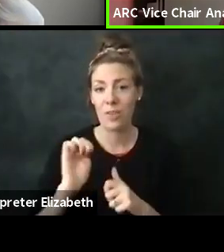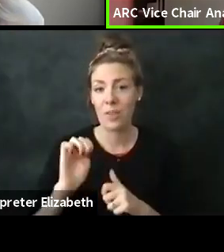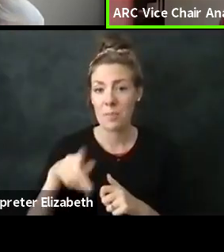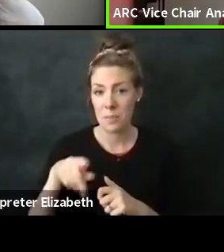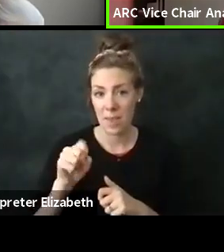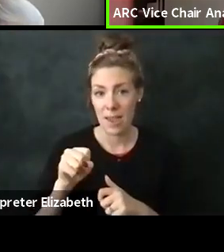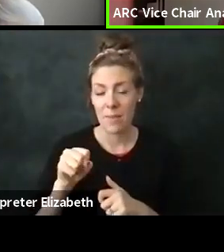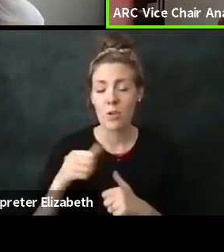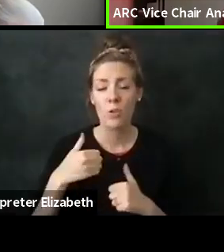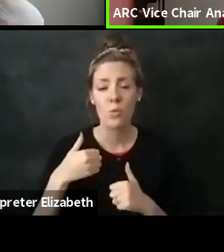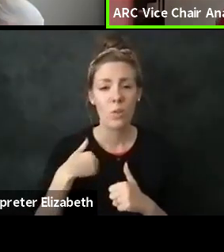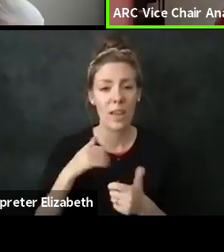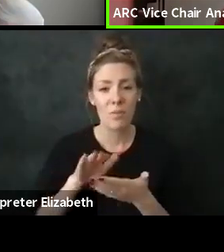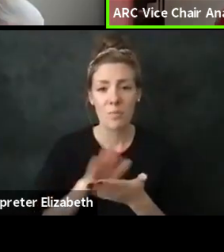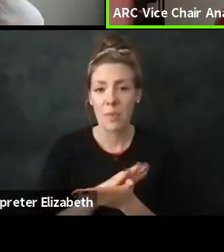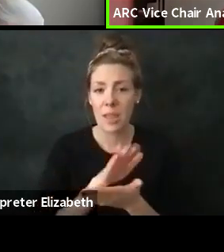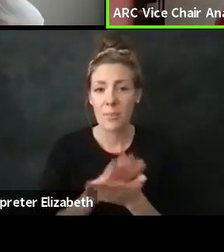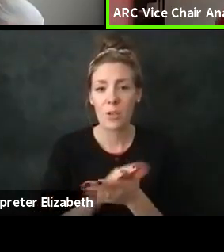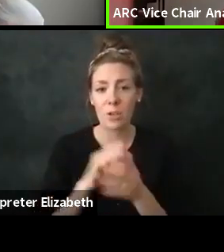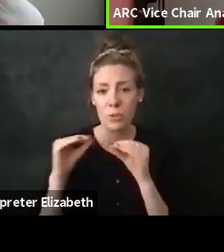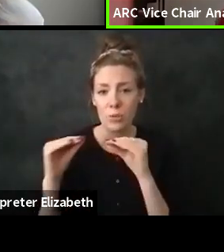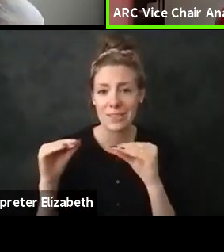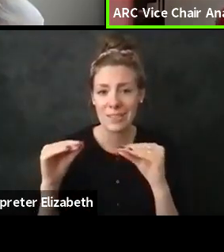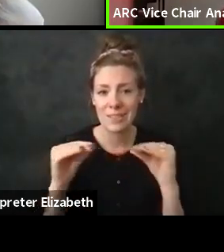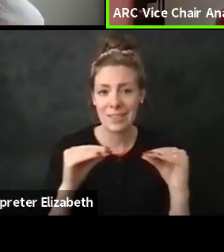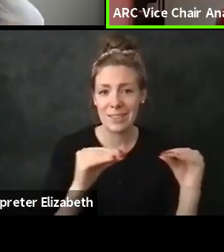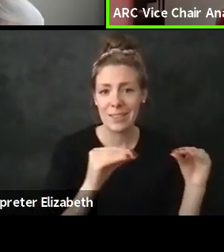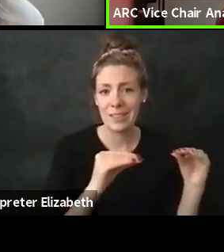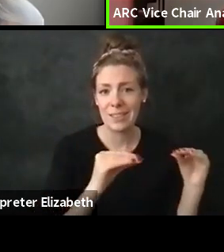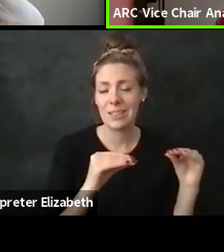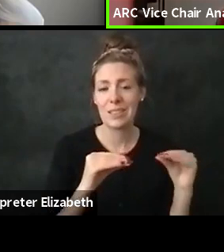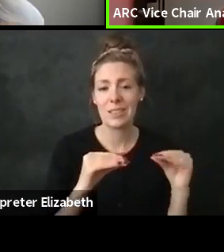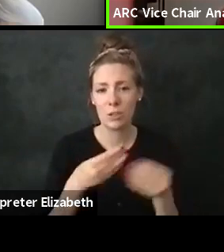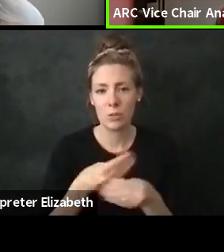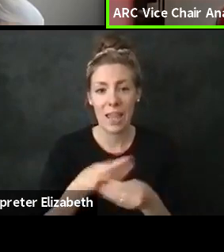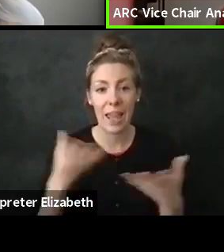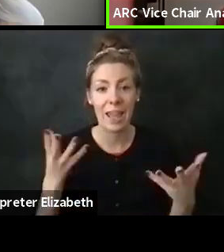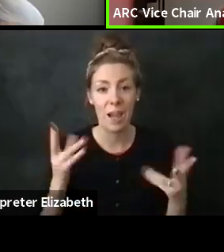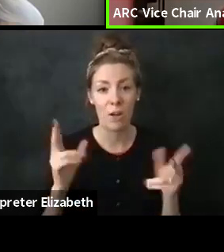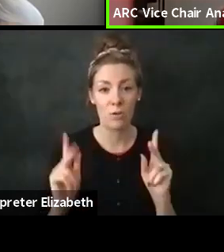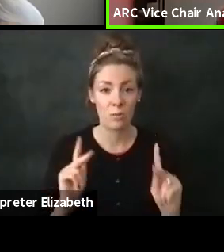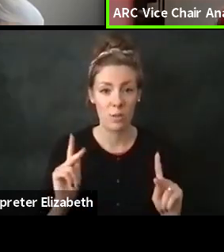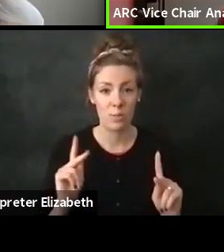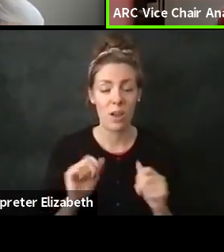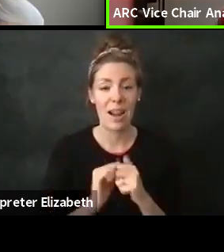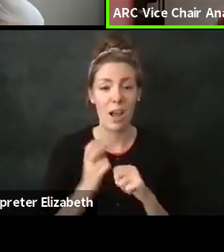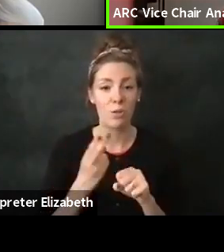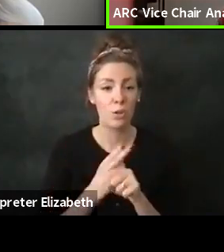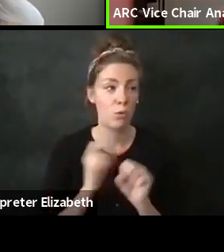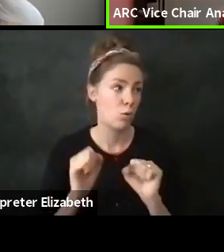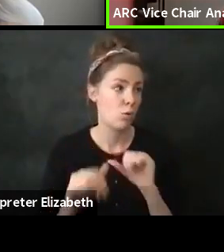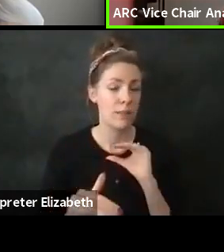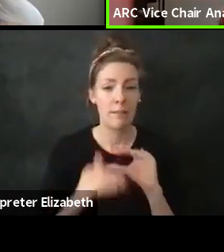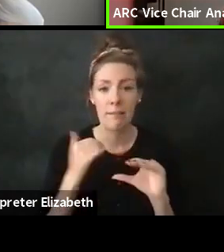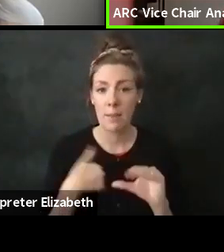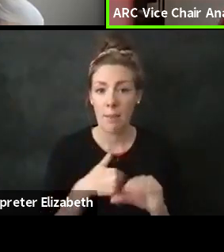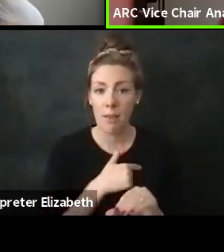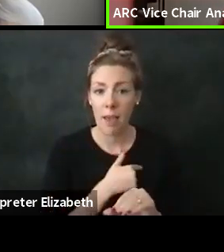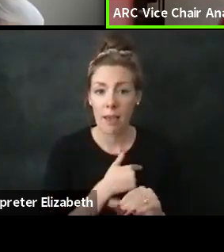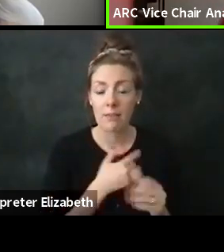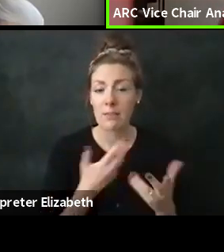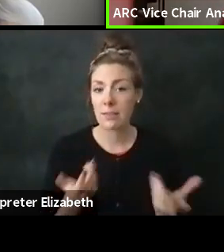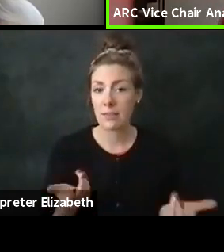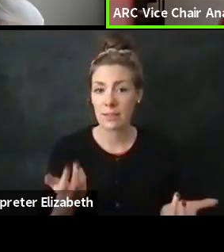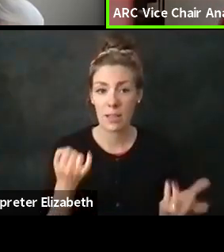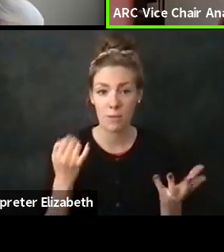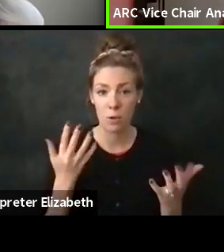have flyers and paper maps available to hand out to people. You can email the